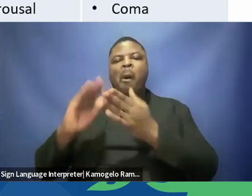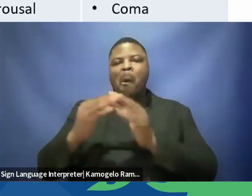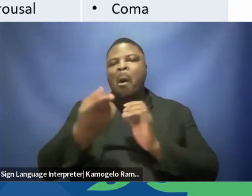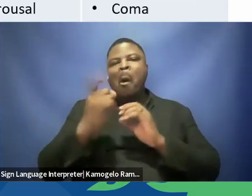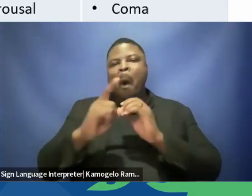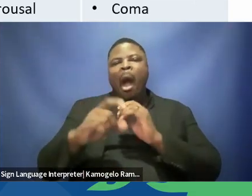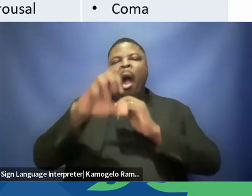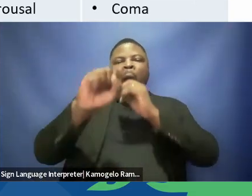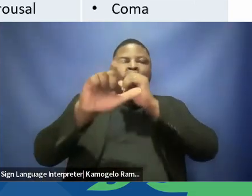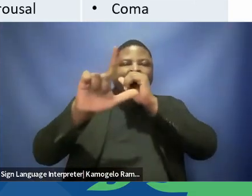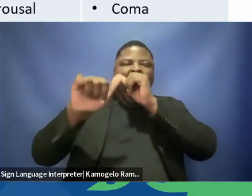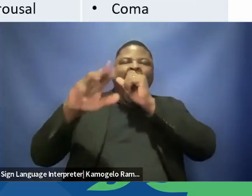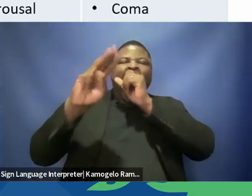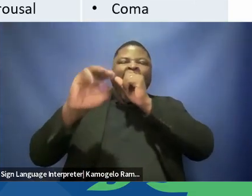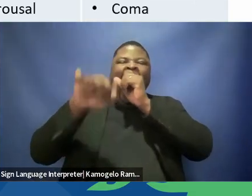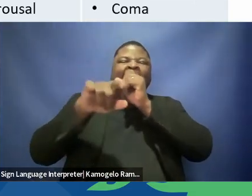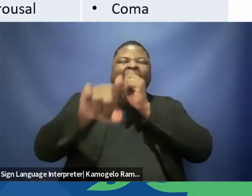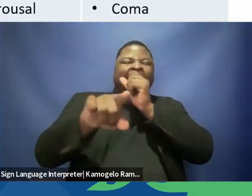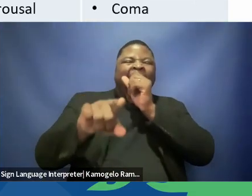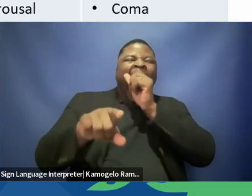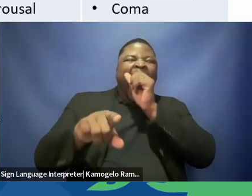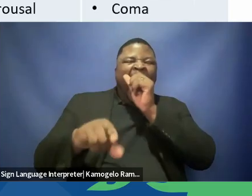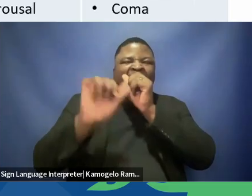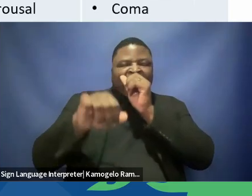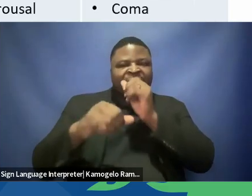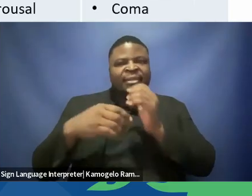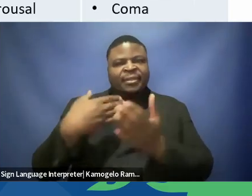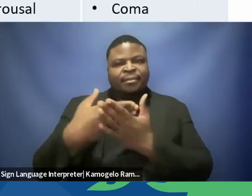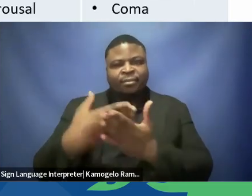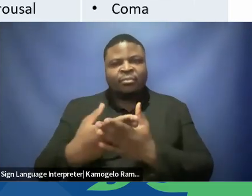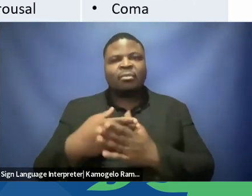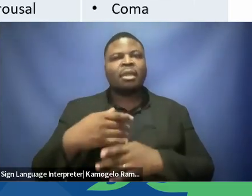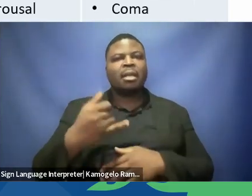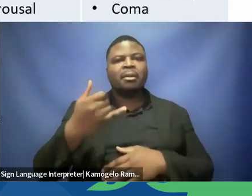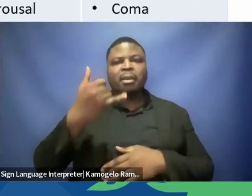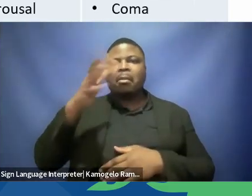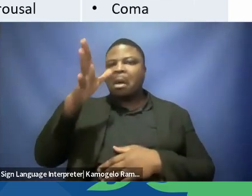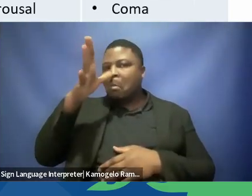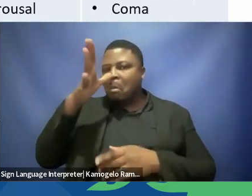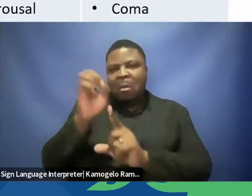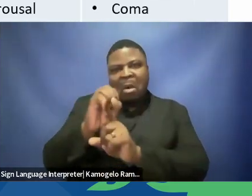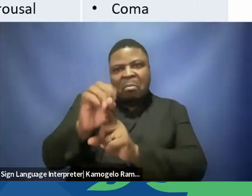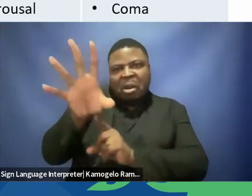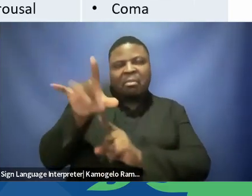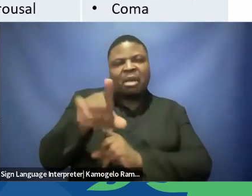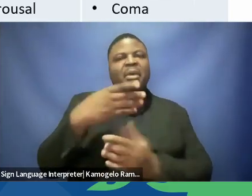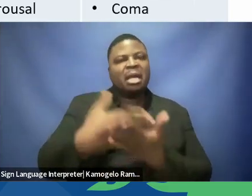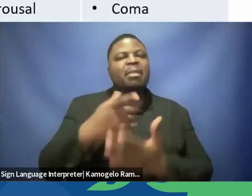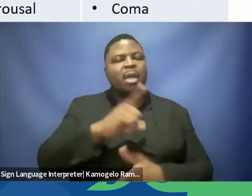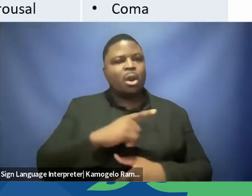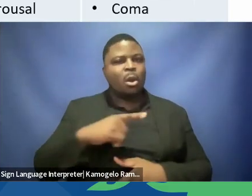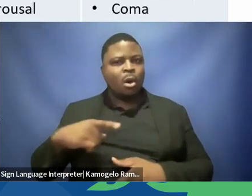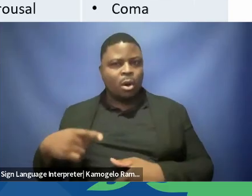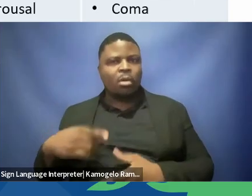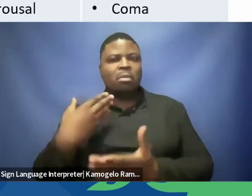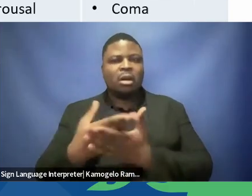is a stimulant. It elevates mood, it delays ejaculation, and it can last for about 4 to 12 hours,